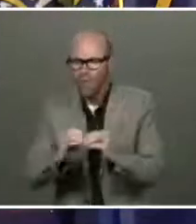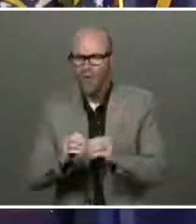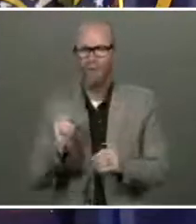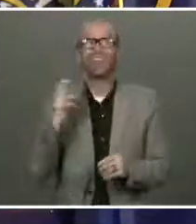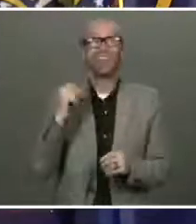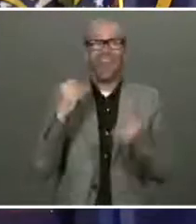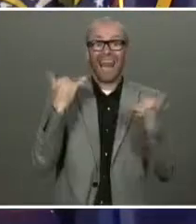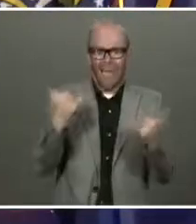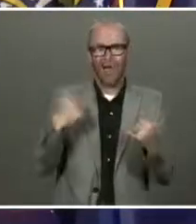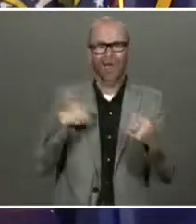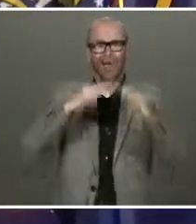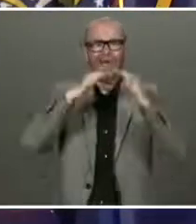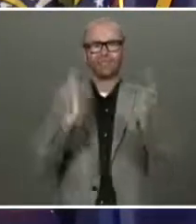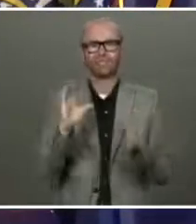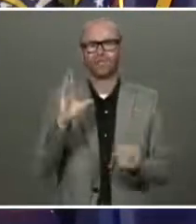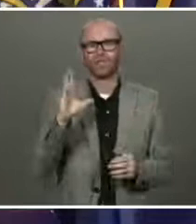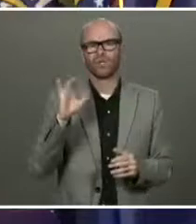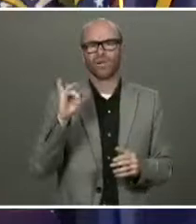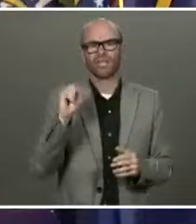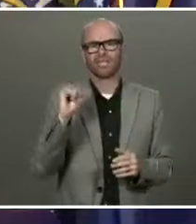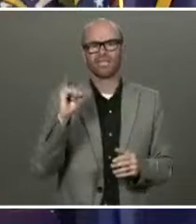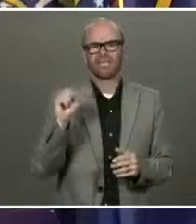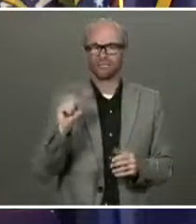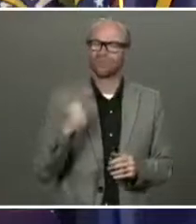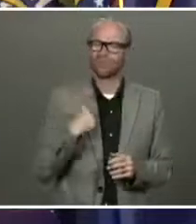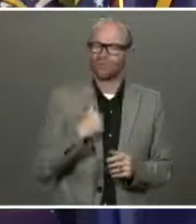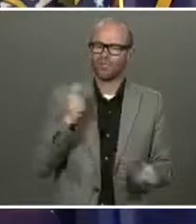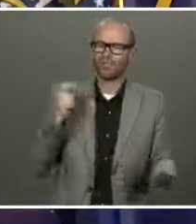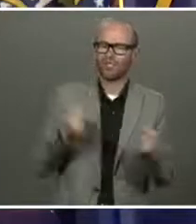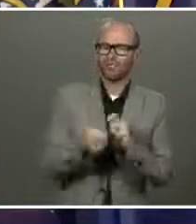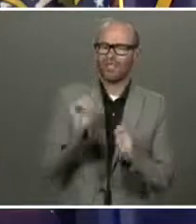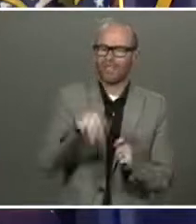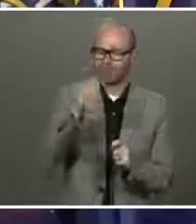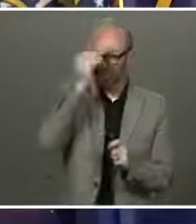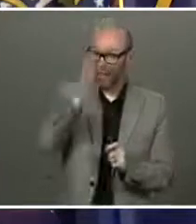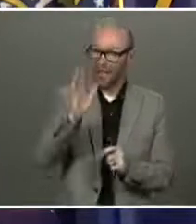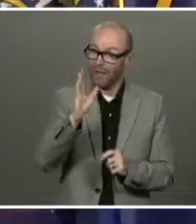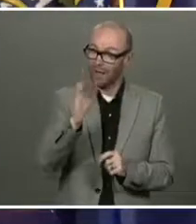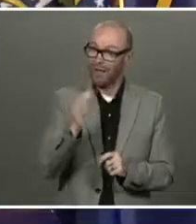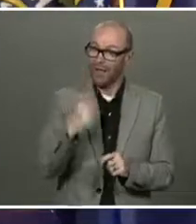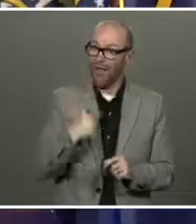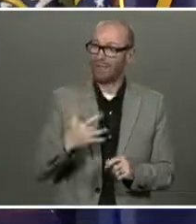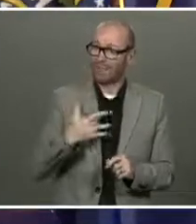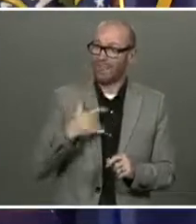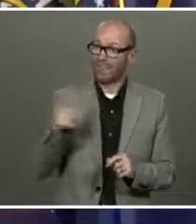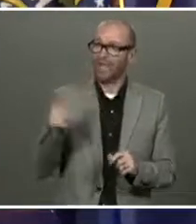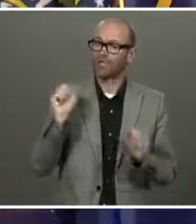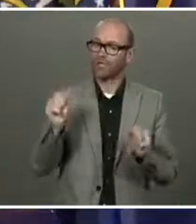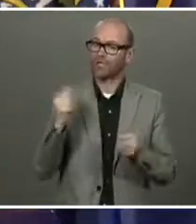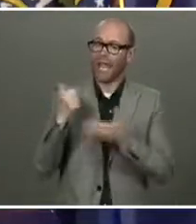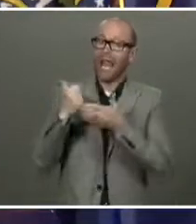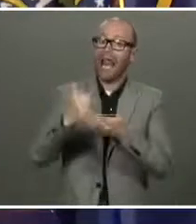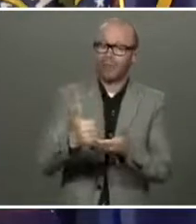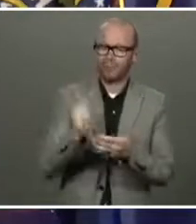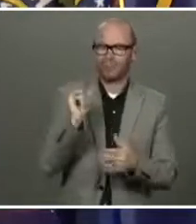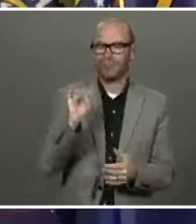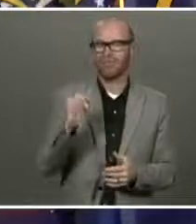such a housing crisis. And because of the way things have changed, I do think, by the way, that it could move the needle. As we